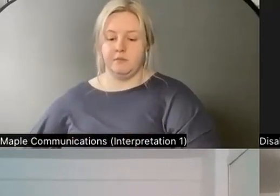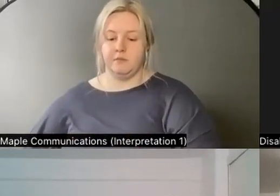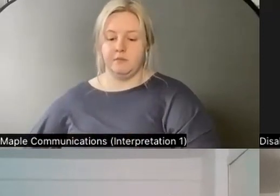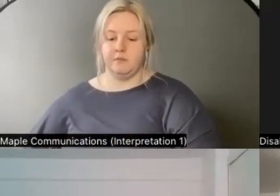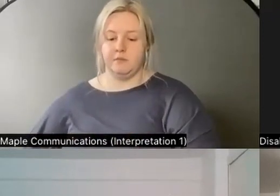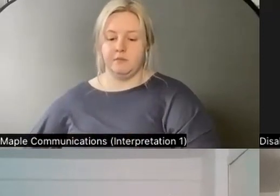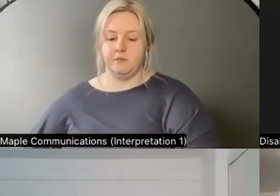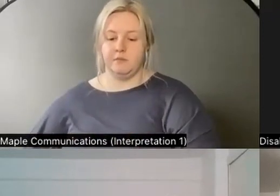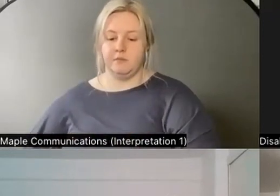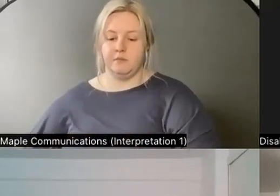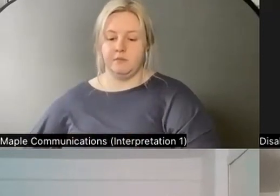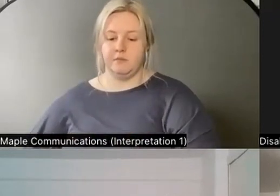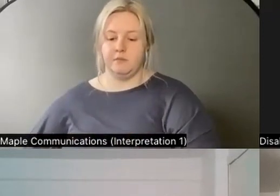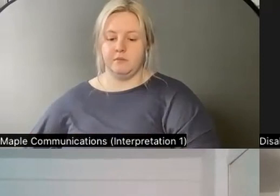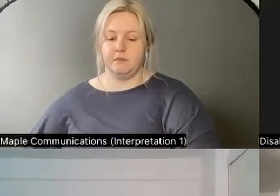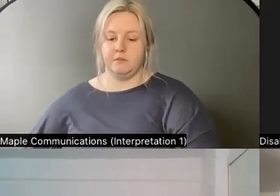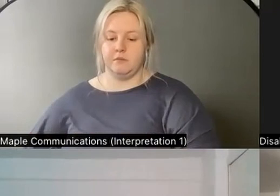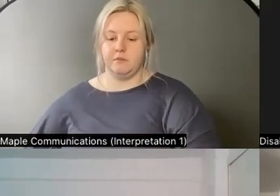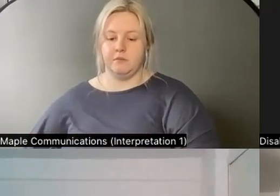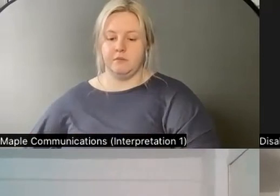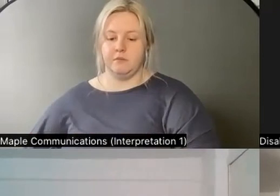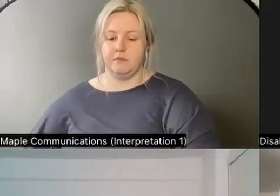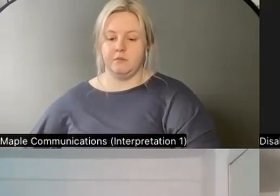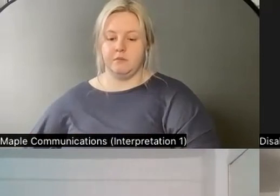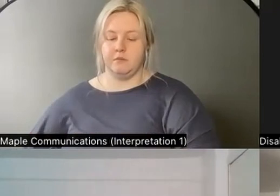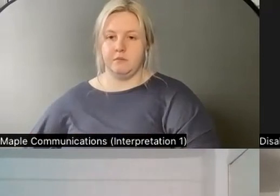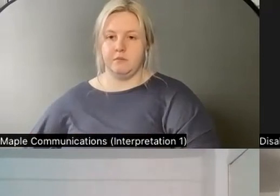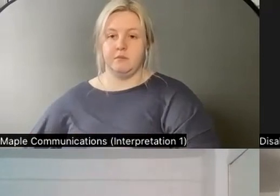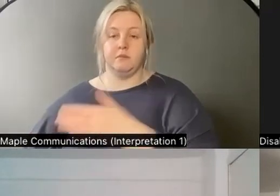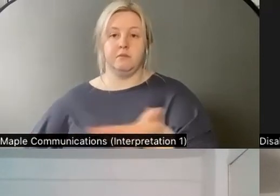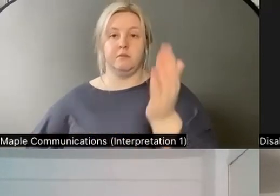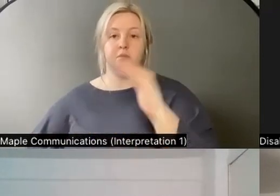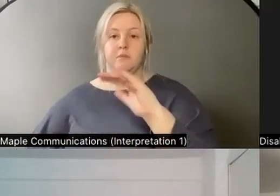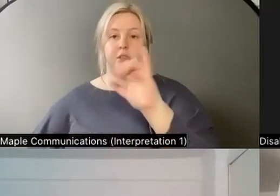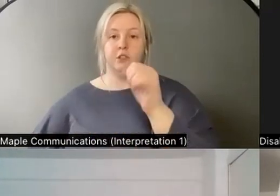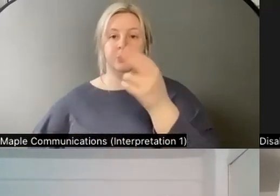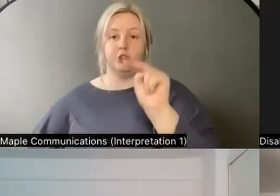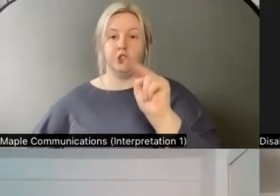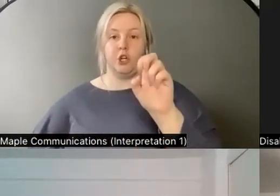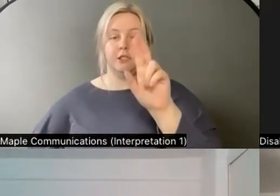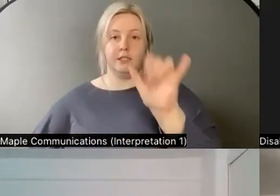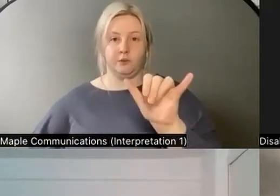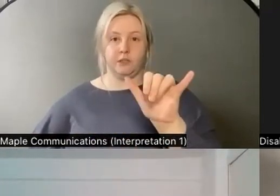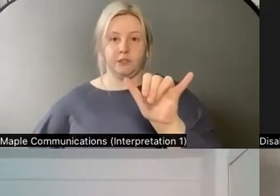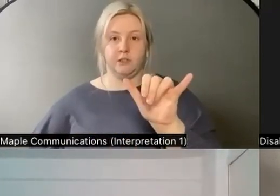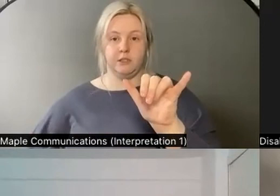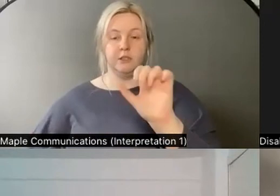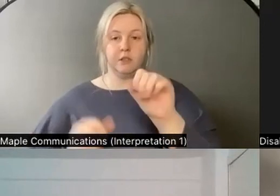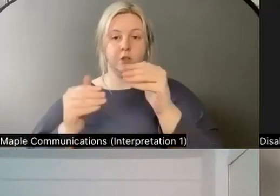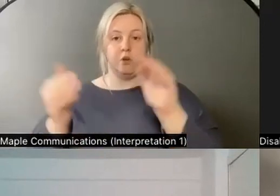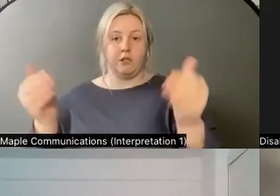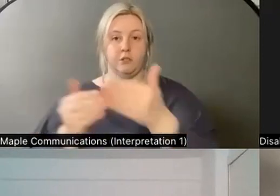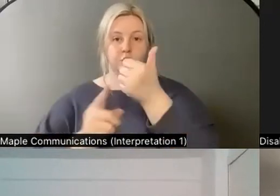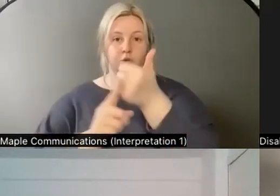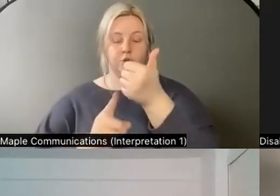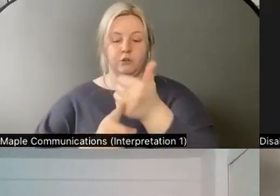Our next panelist is John Neary, Dr. John Neary. If you could introduce yourself for us